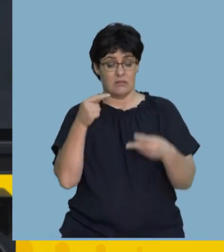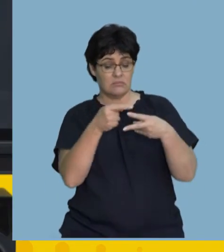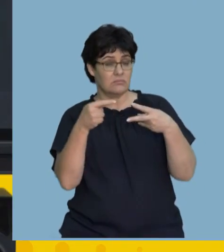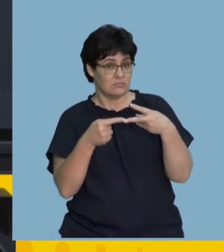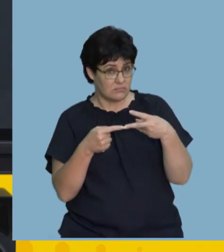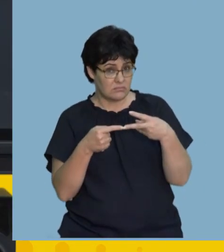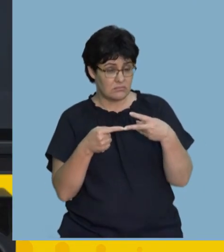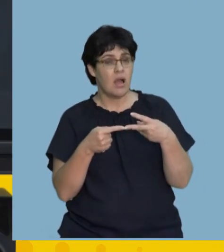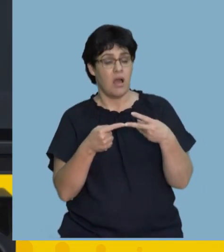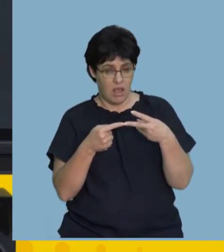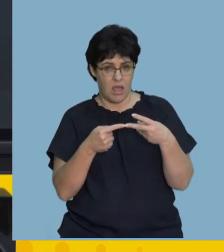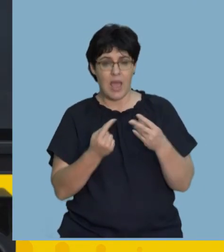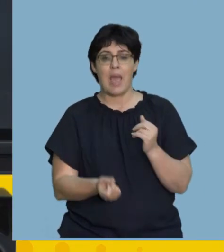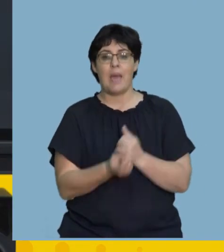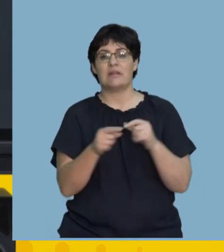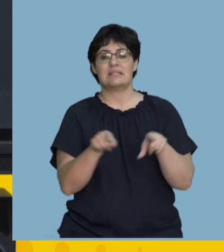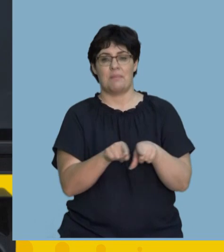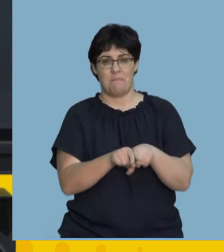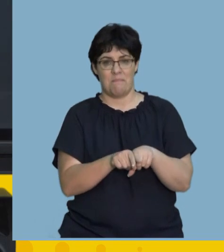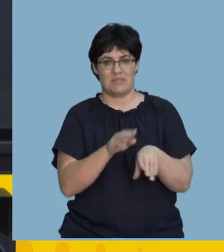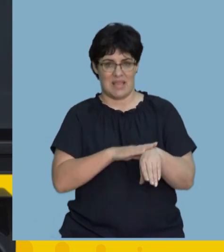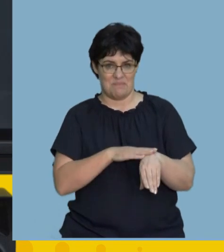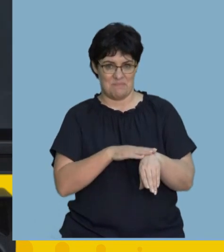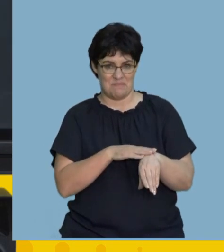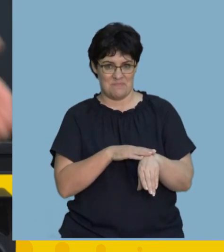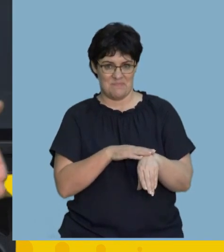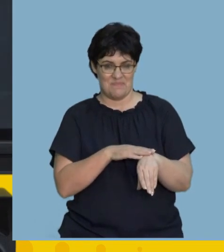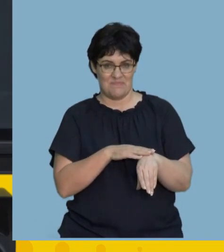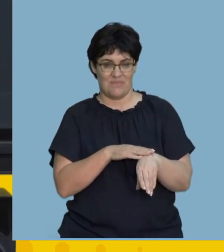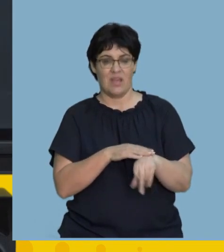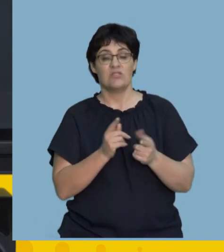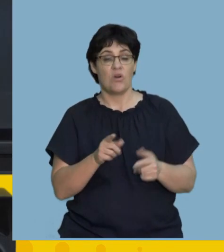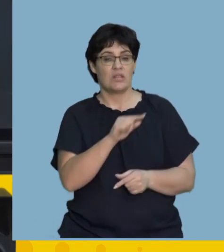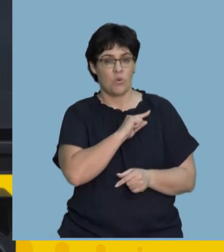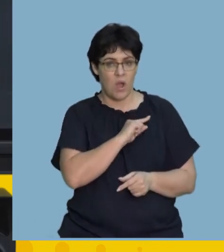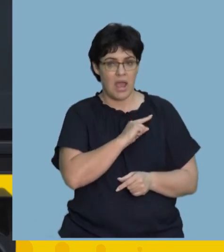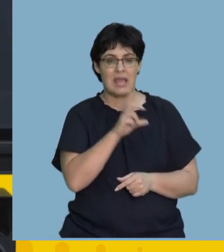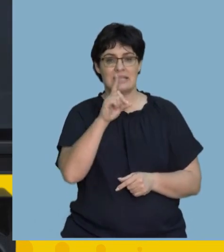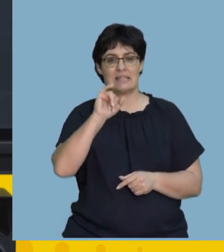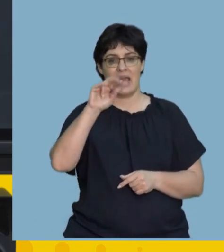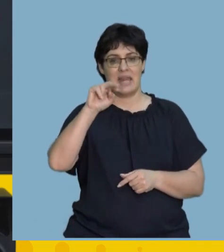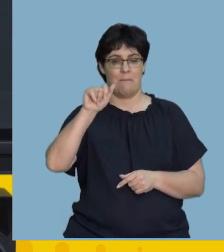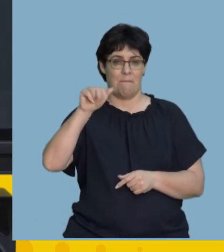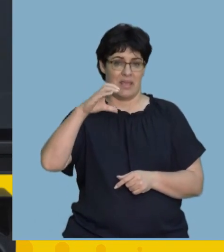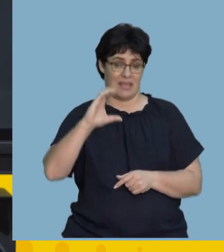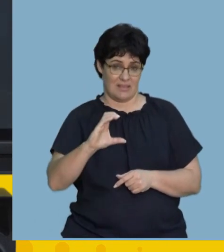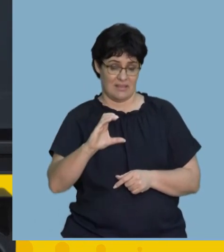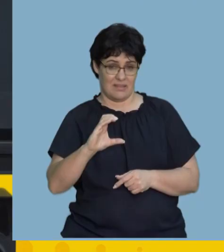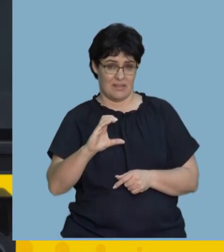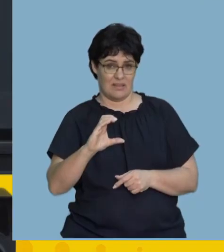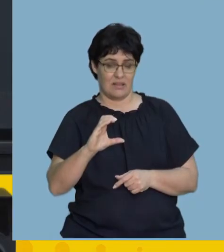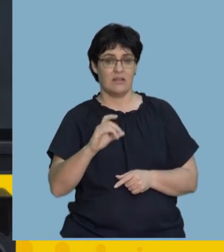two reactions, they coexist or they occur at the same time. Hence we talk dynamic. Hence the